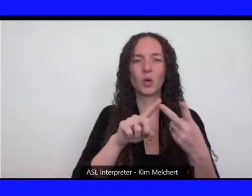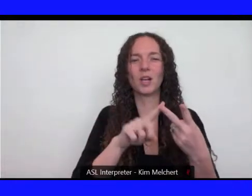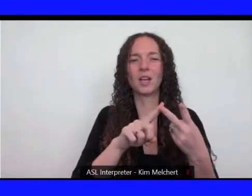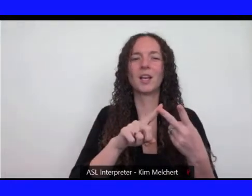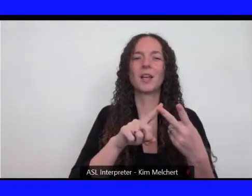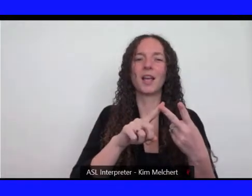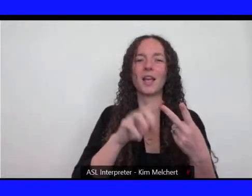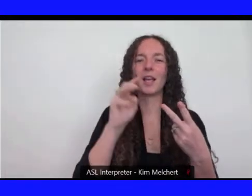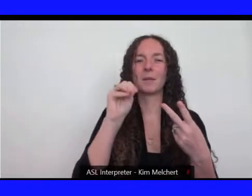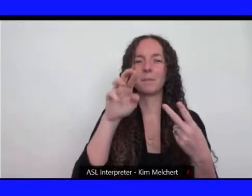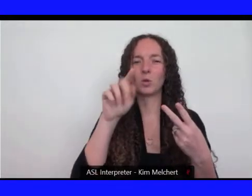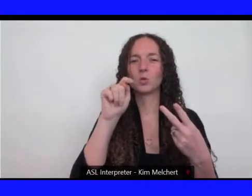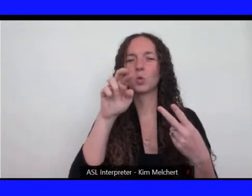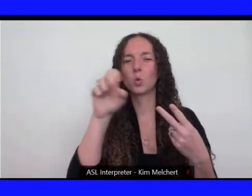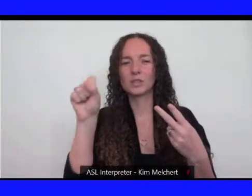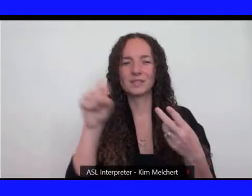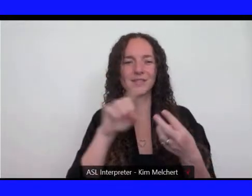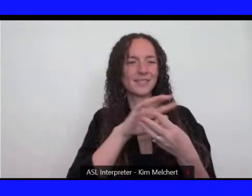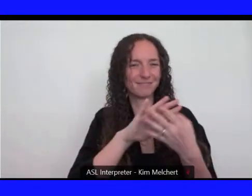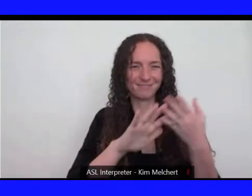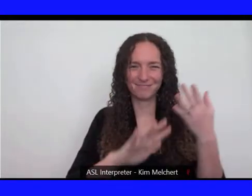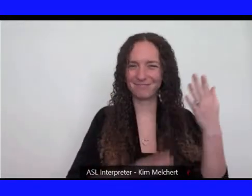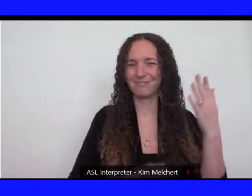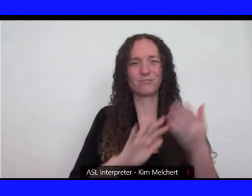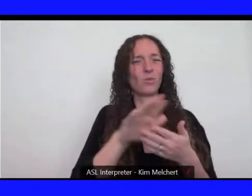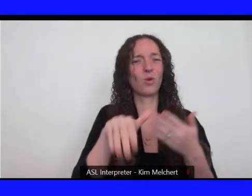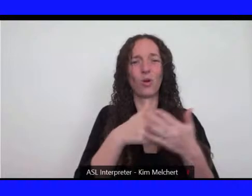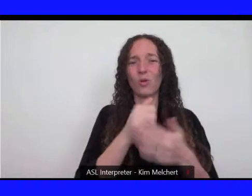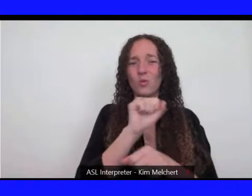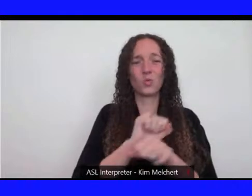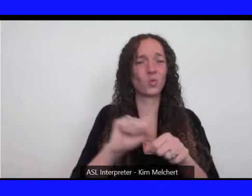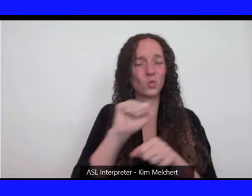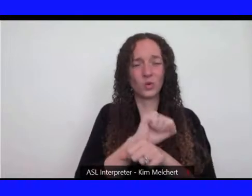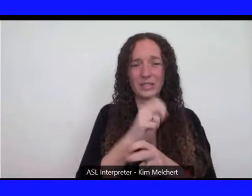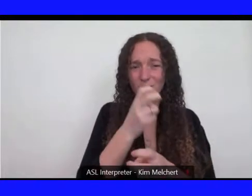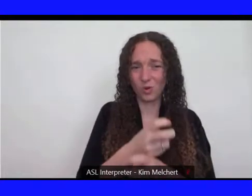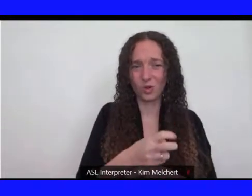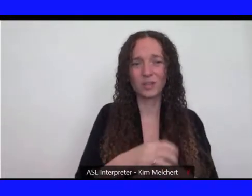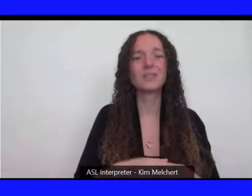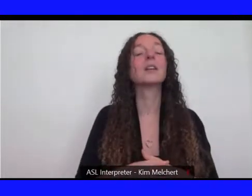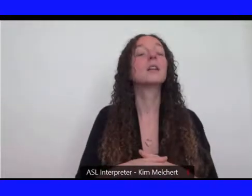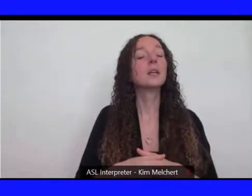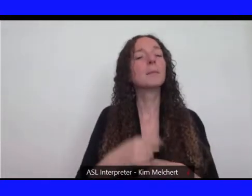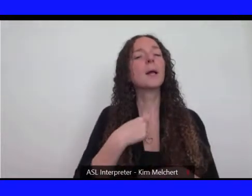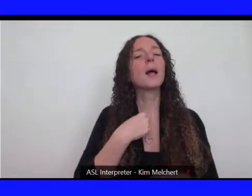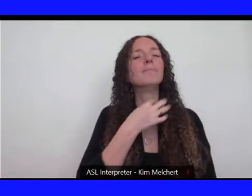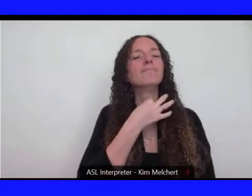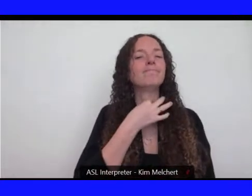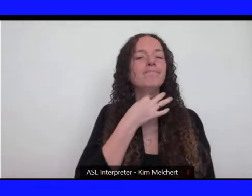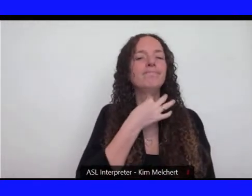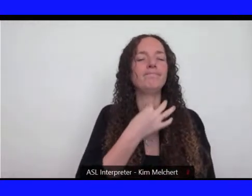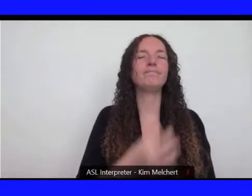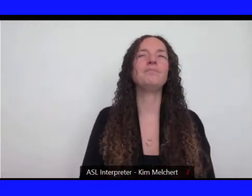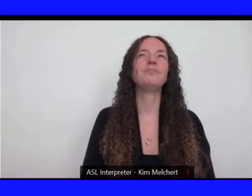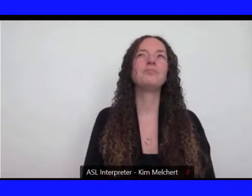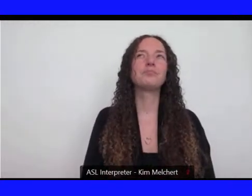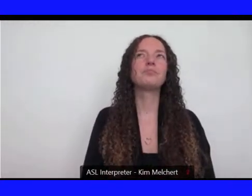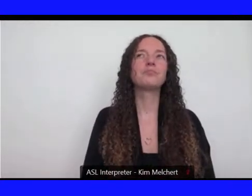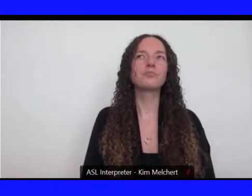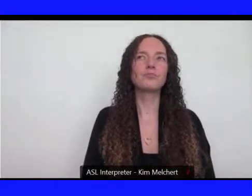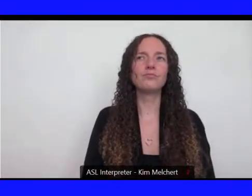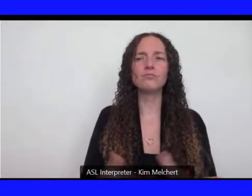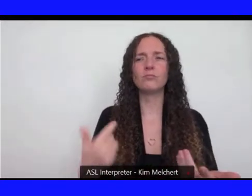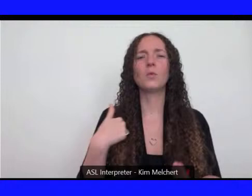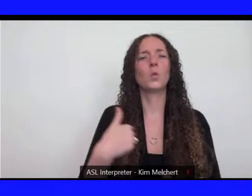wondering how much more real is this $1.1 billion than it was. You know, we had